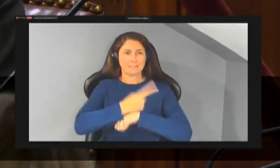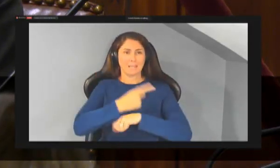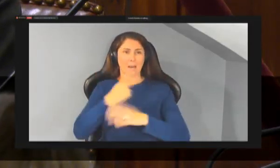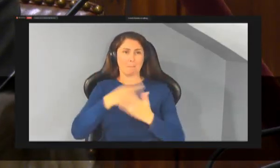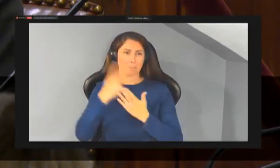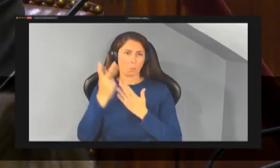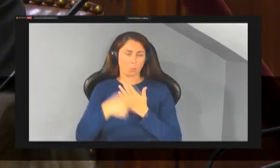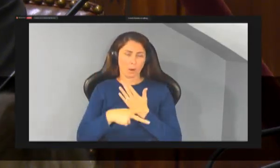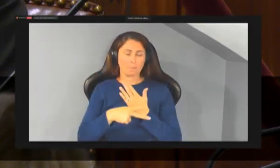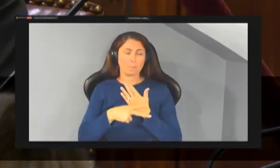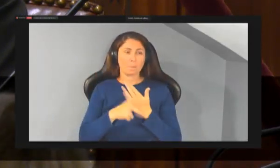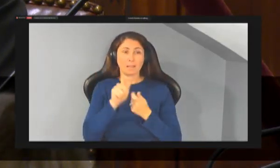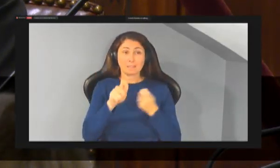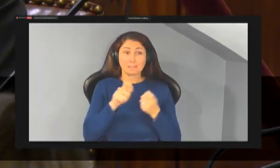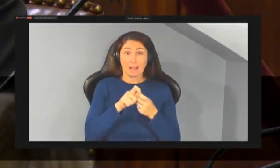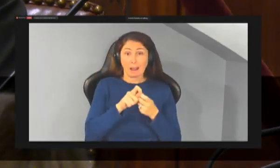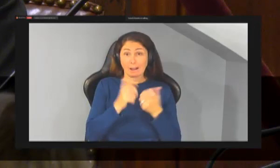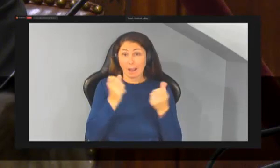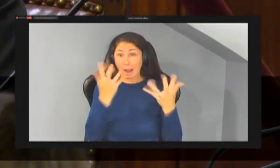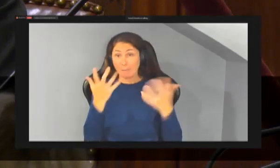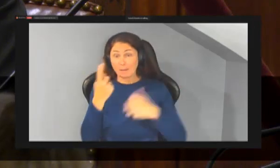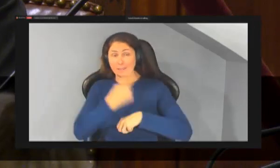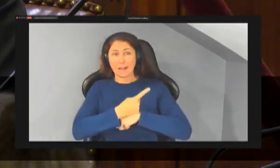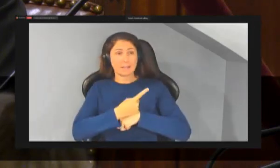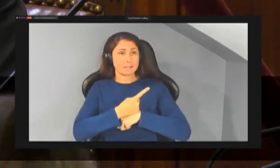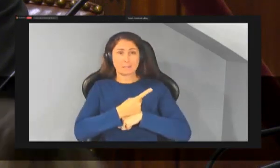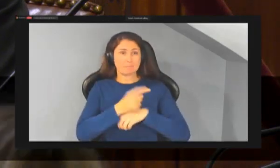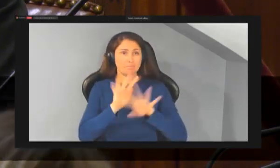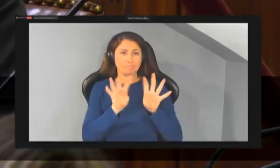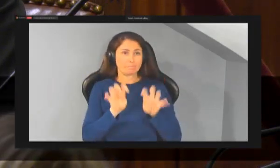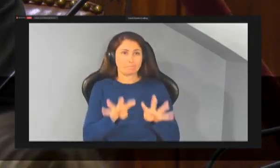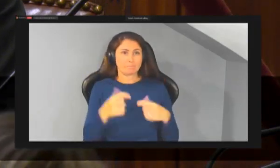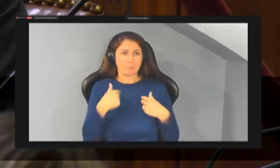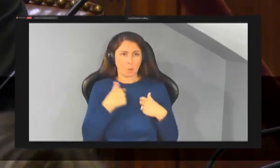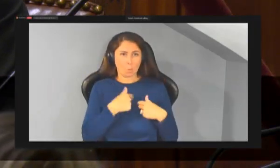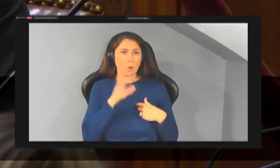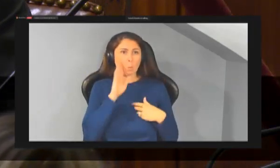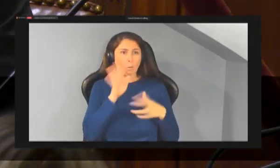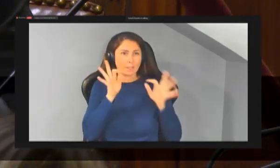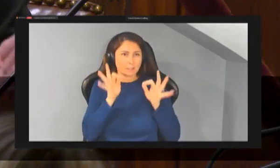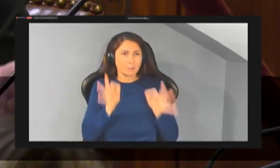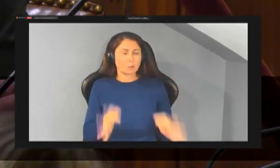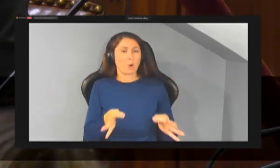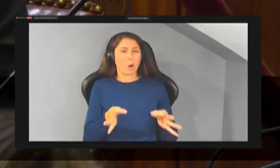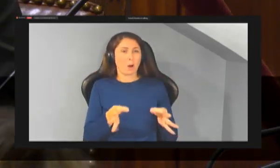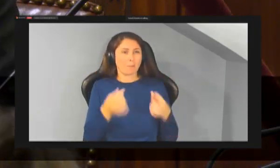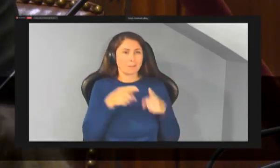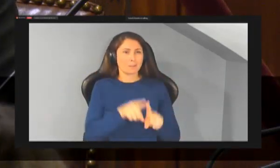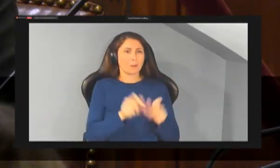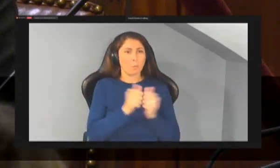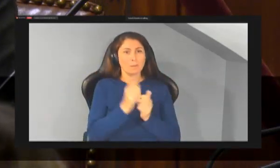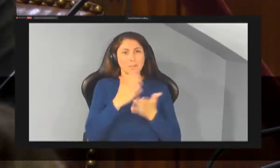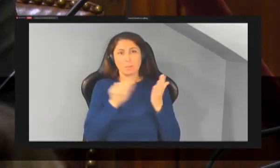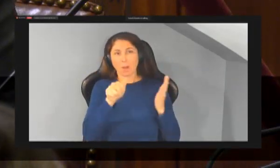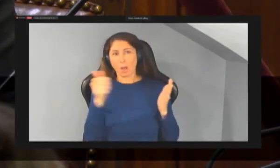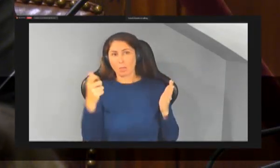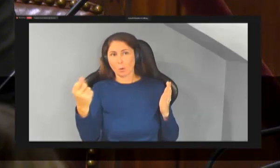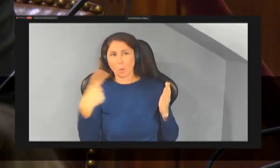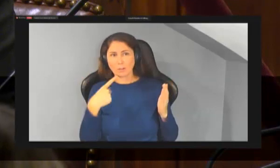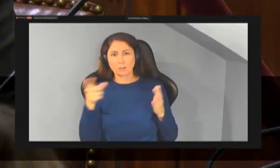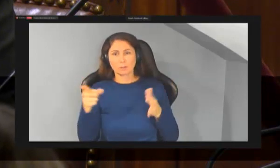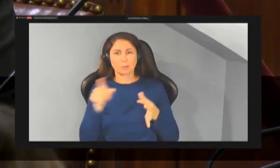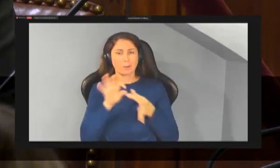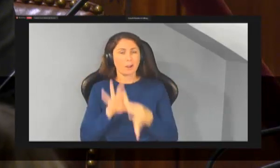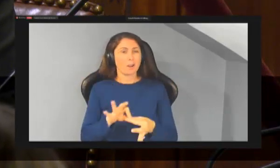Exactly which and how many days are things that we look to determine in conjunction with some of the other questions you've raised around